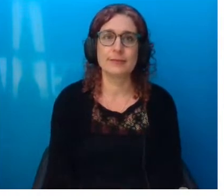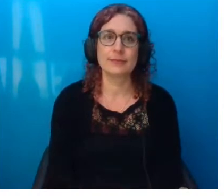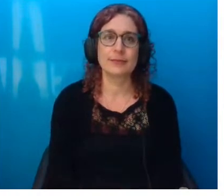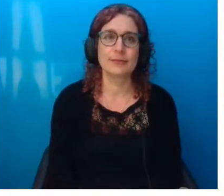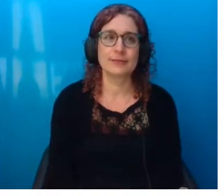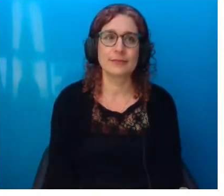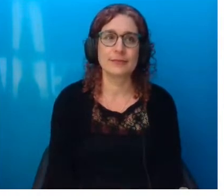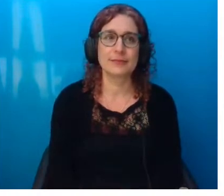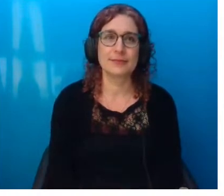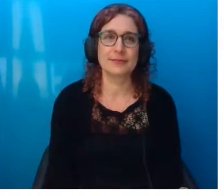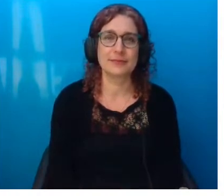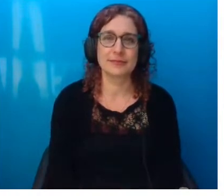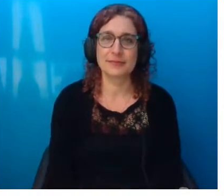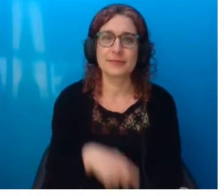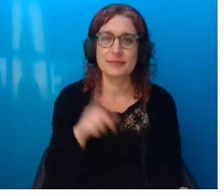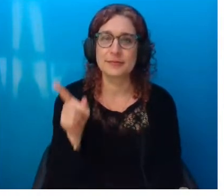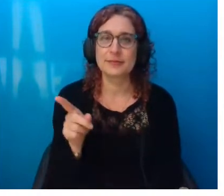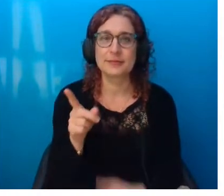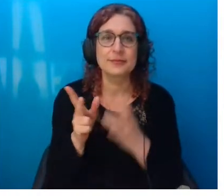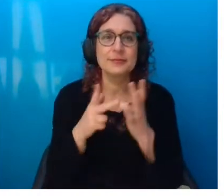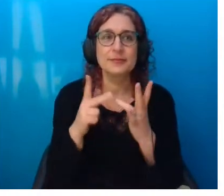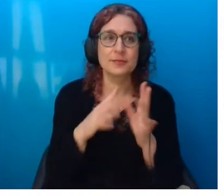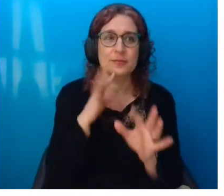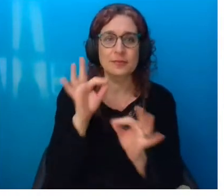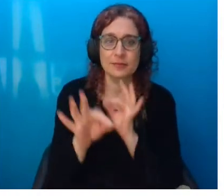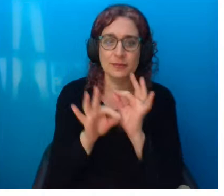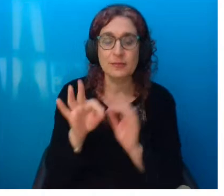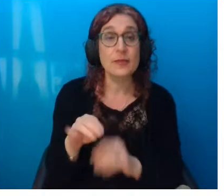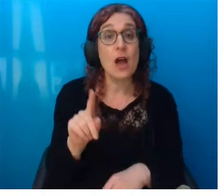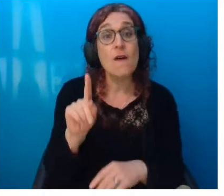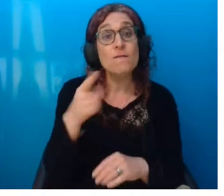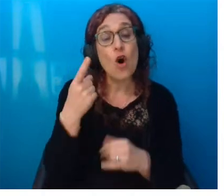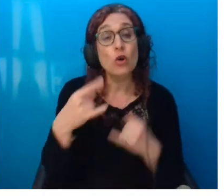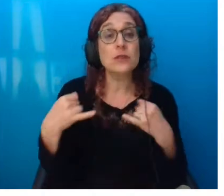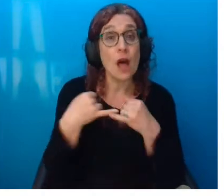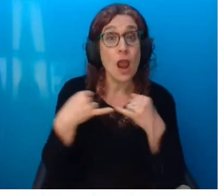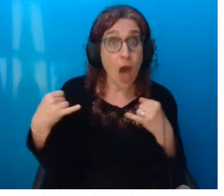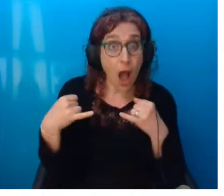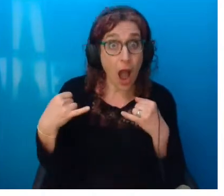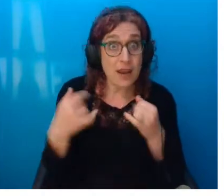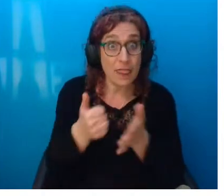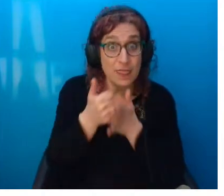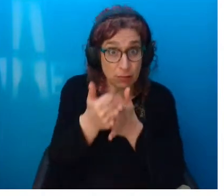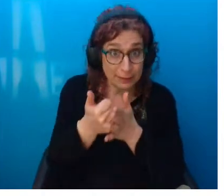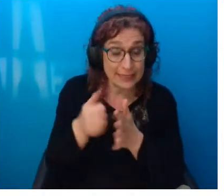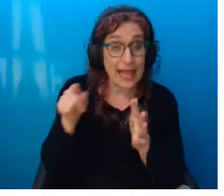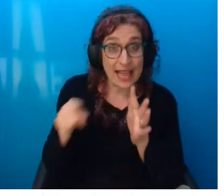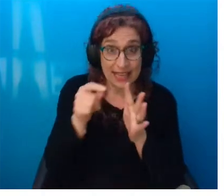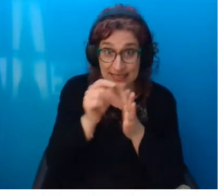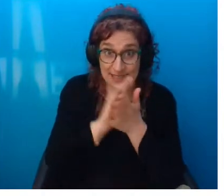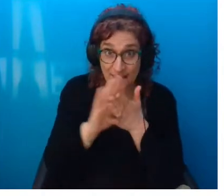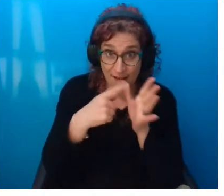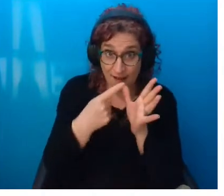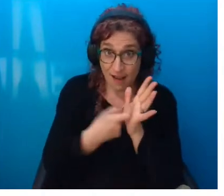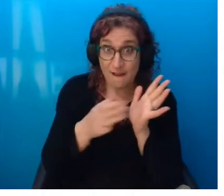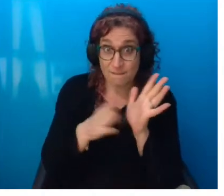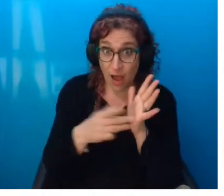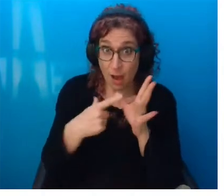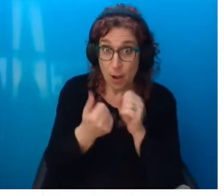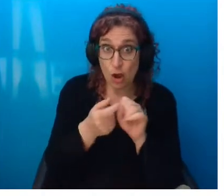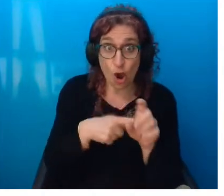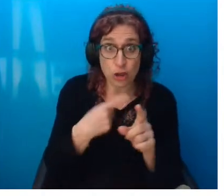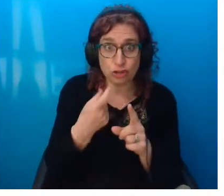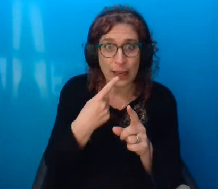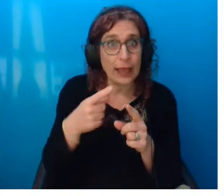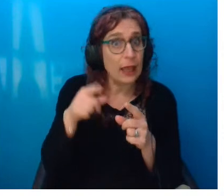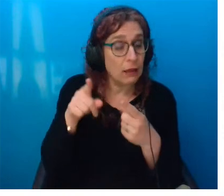So there's another question here. I understand that first-line therapy is pharmacology for allergic rhinitis and asthma, but are there any